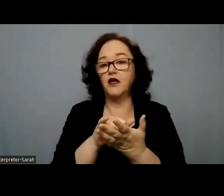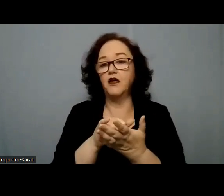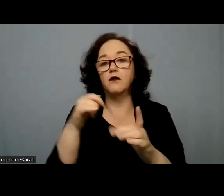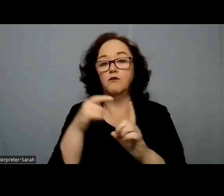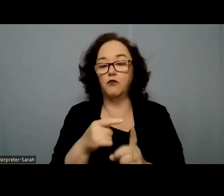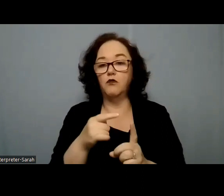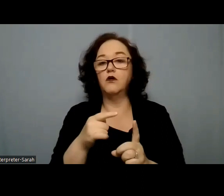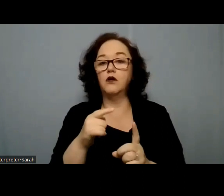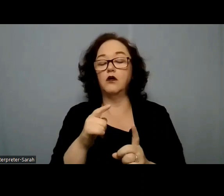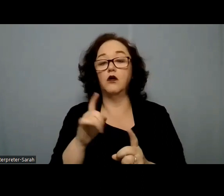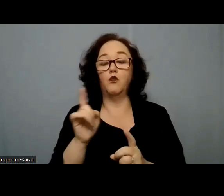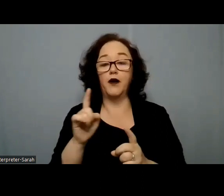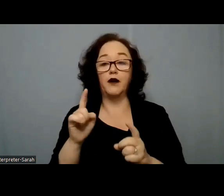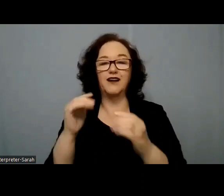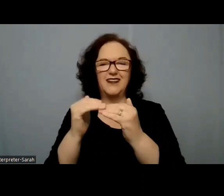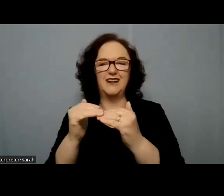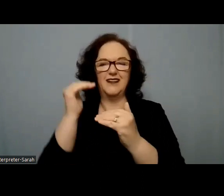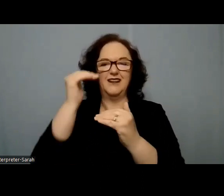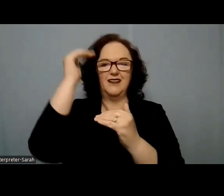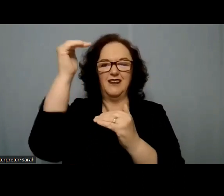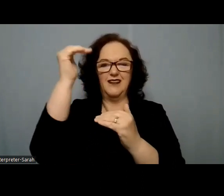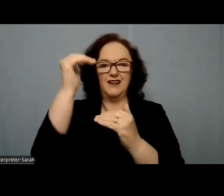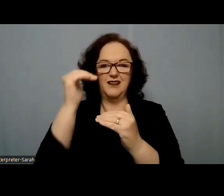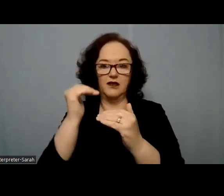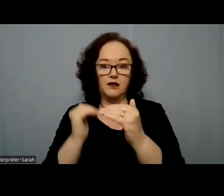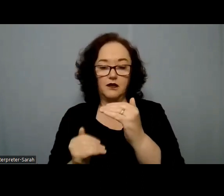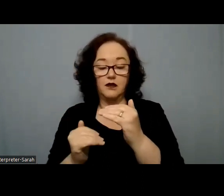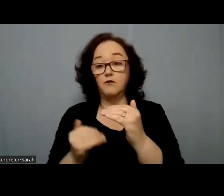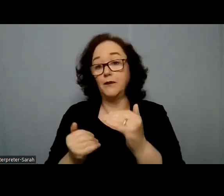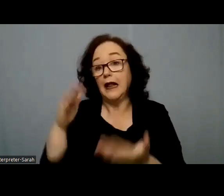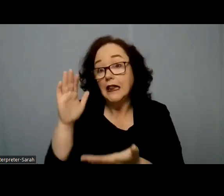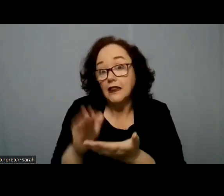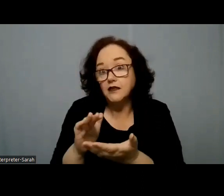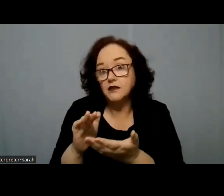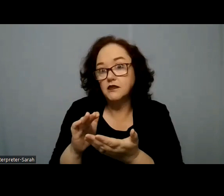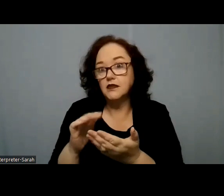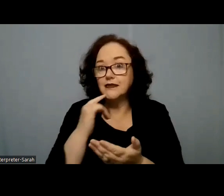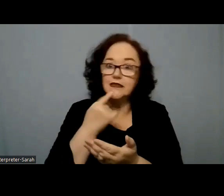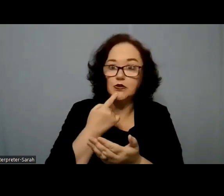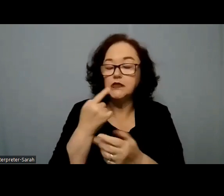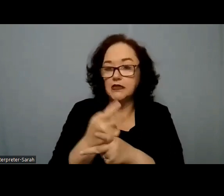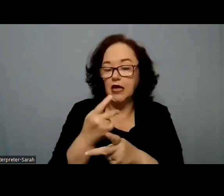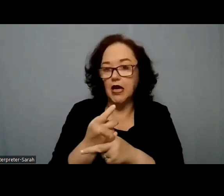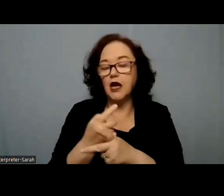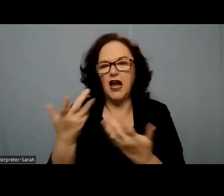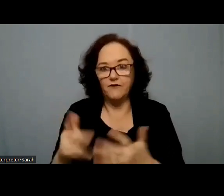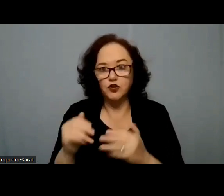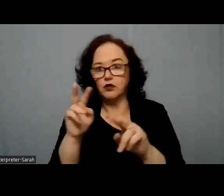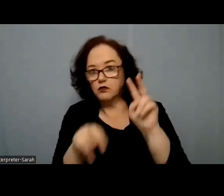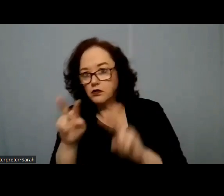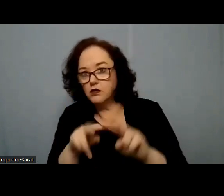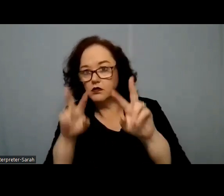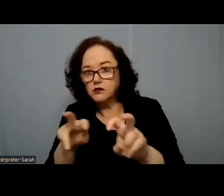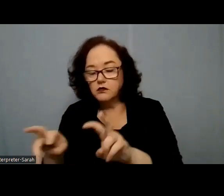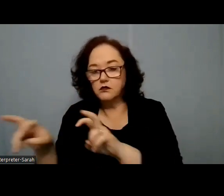step the person down into less intensive care after an assessment, evaluation, and perhaps some